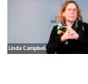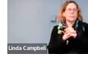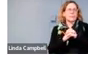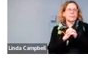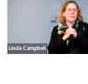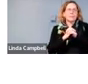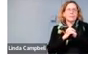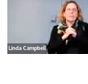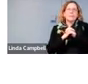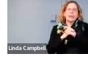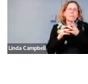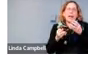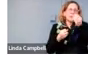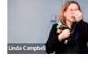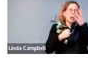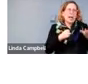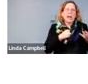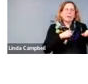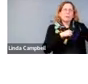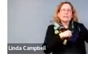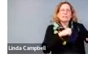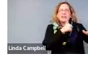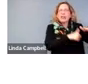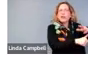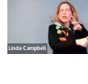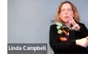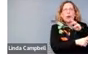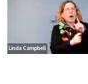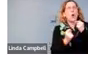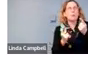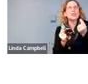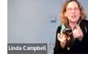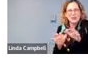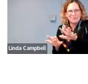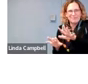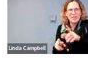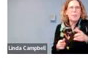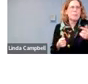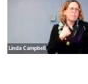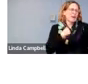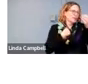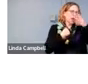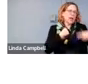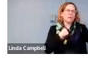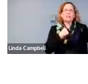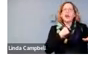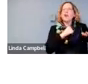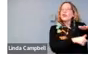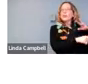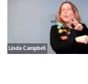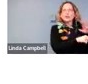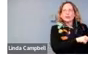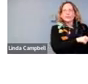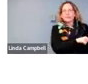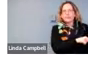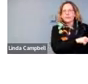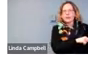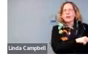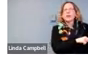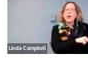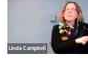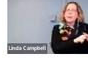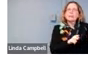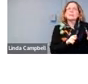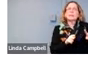And as a human, why should we care? Because, okay, I don't care, it's underwater, I shouldn't care, but we really should